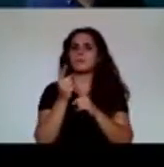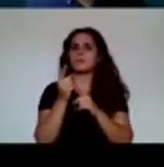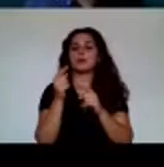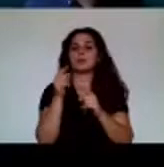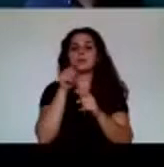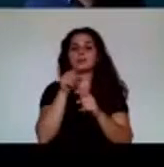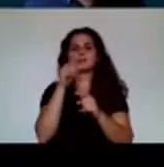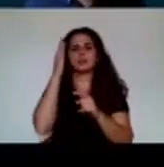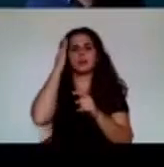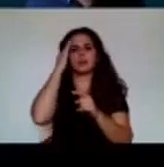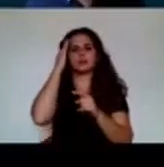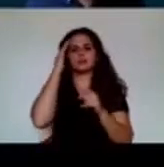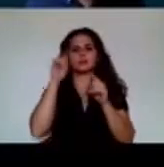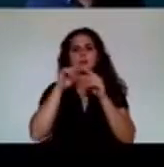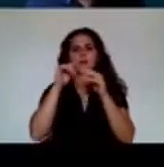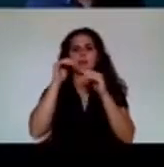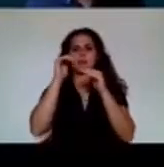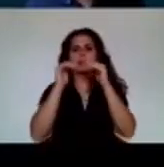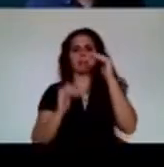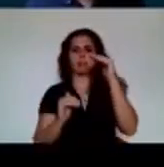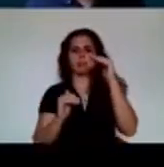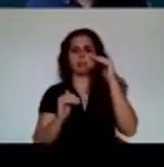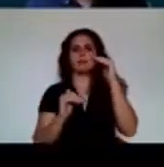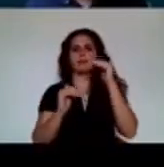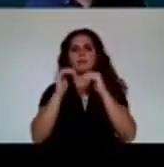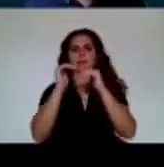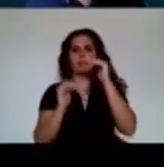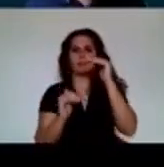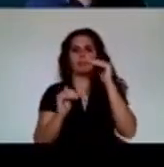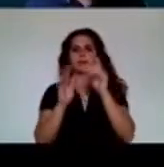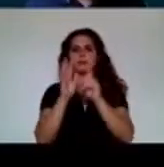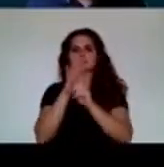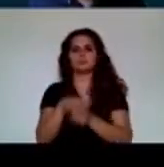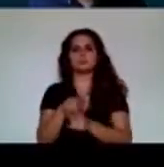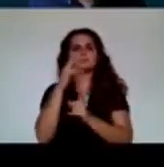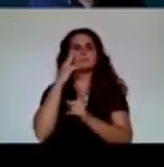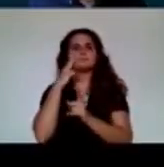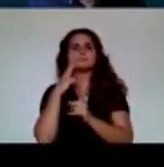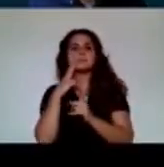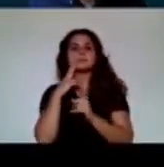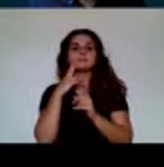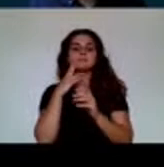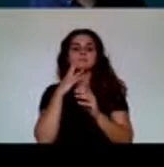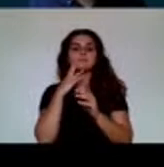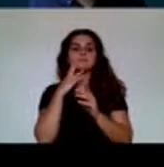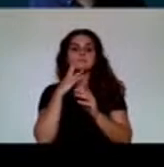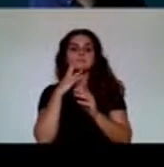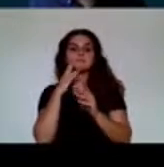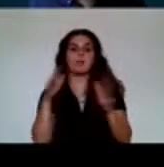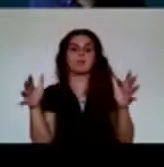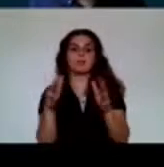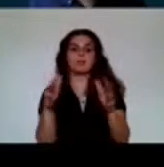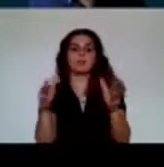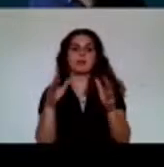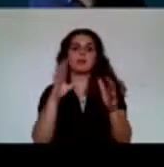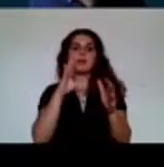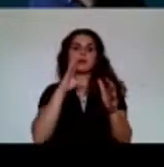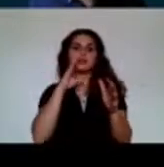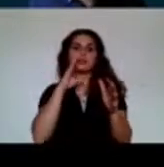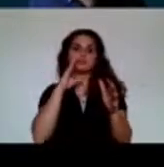do perceive lower, relatively lower levels of racism among the younger